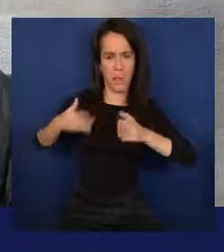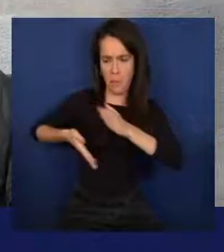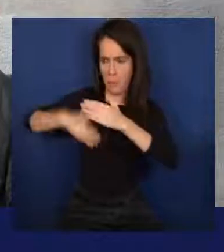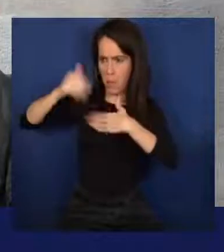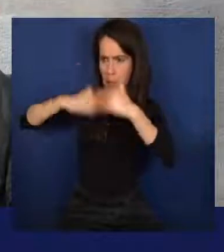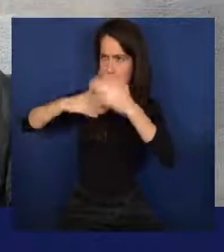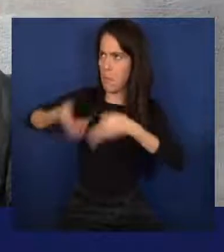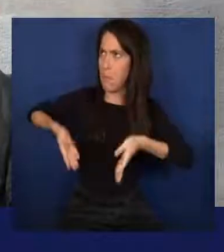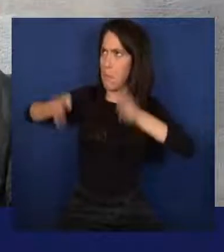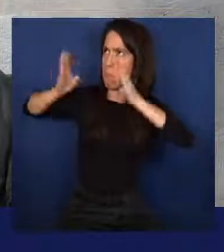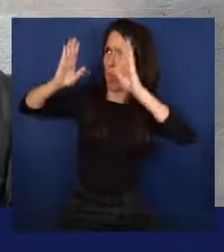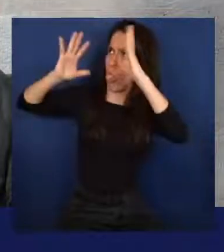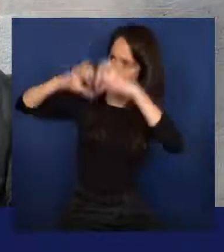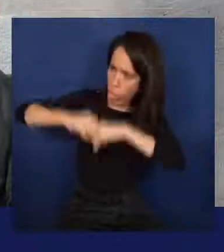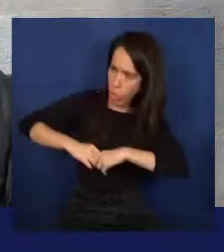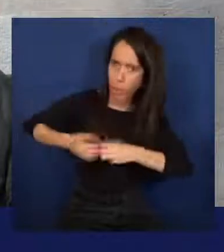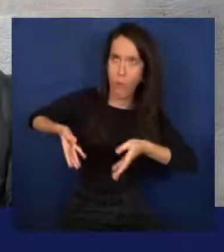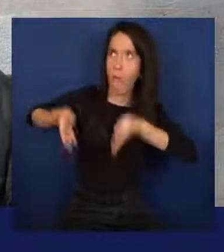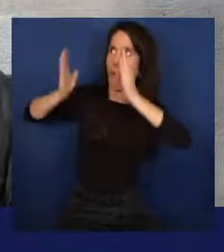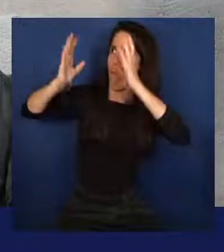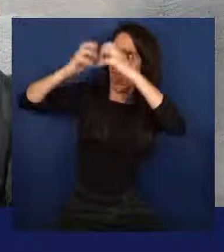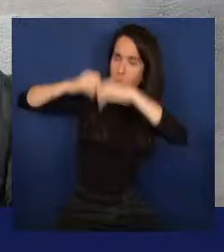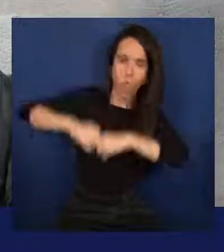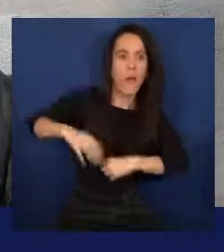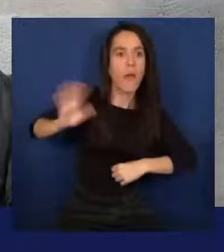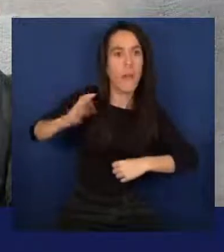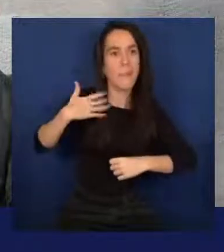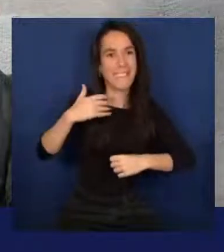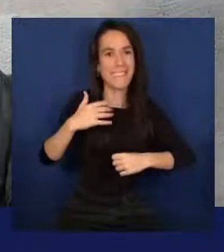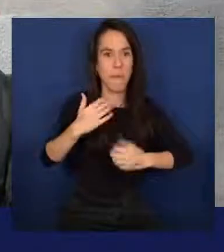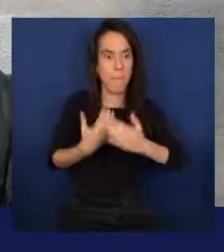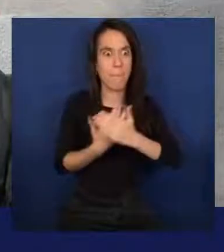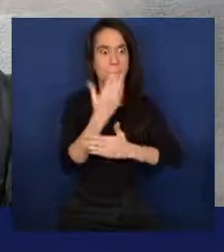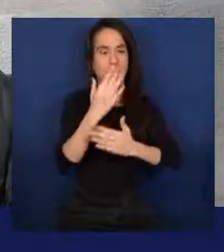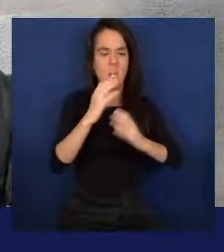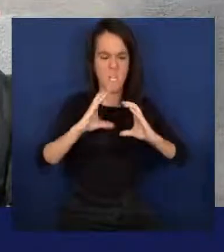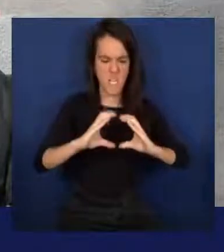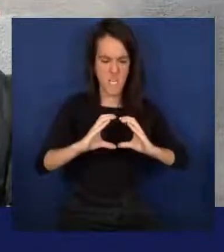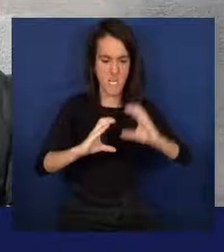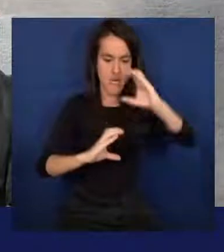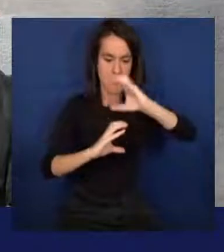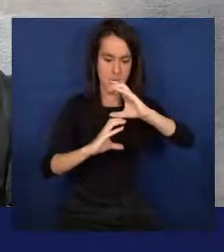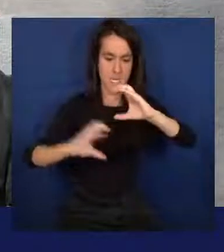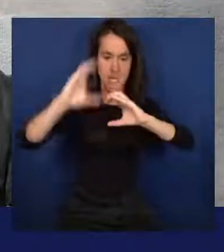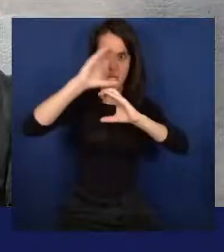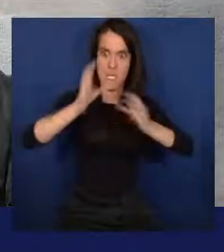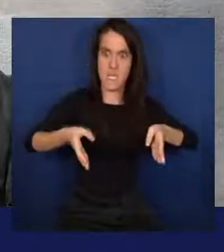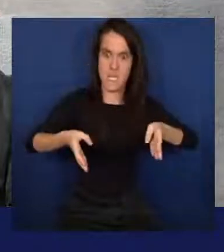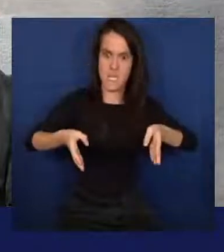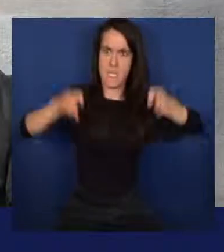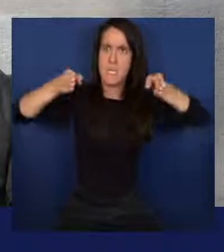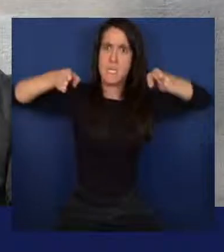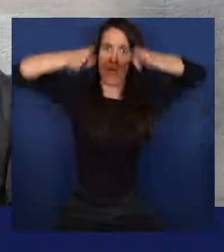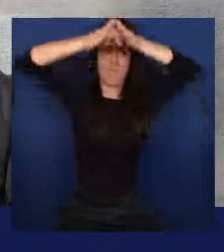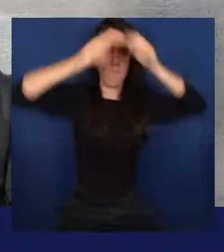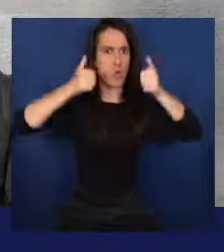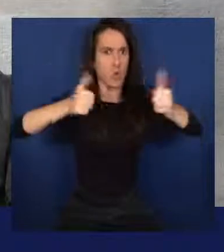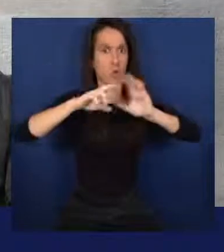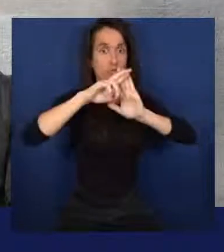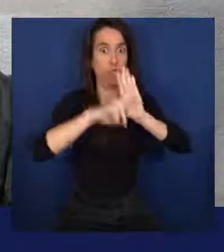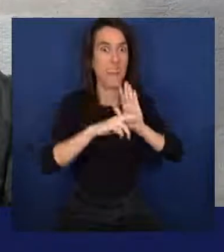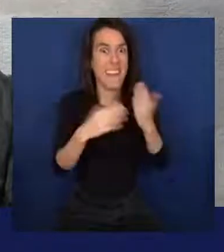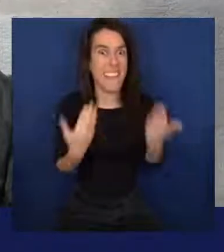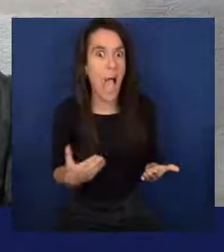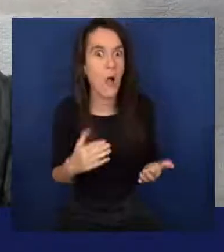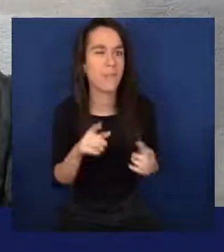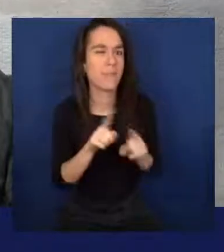consequences, like we should have rules. We are now reaching that point in software. Like there's a question of, when do we become